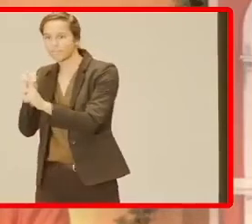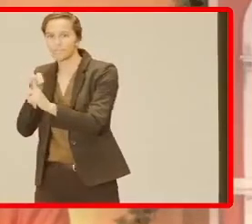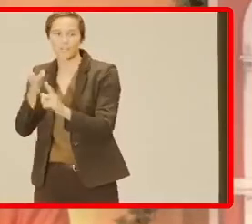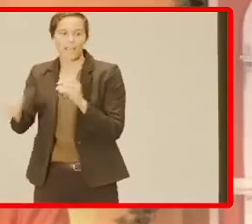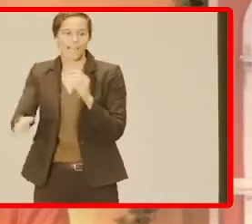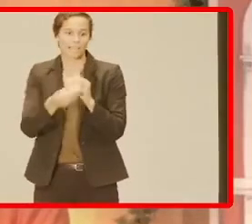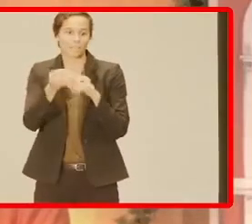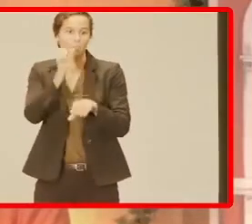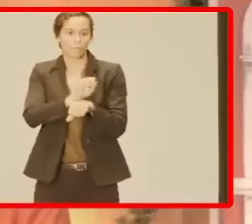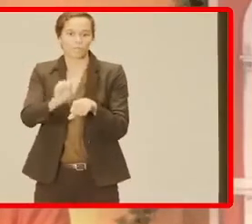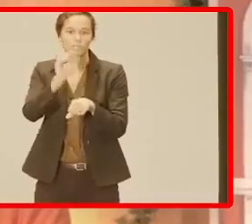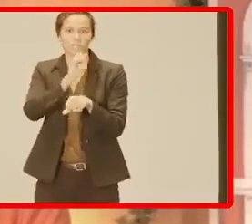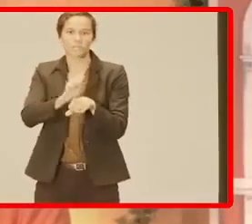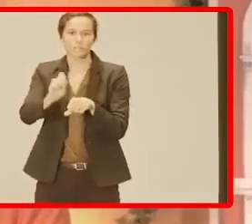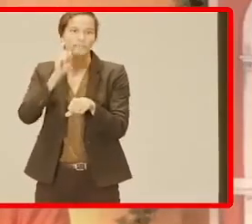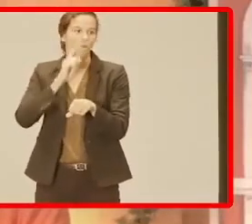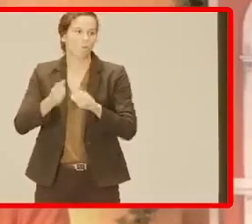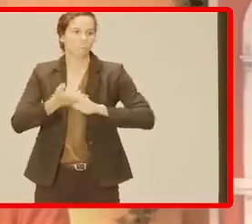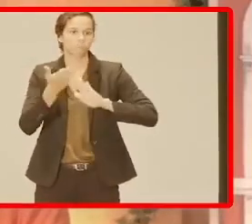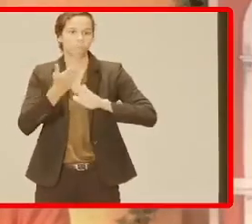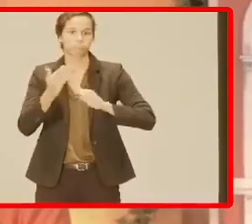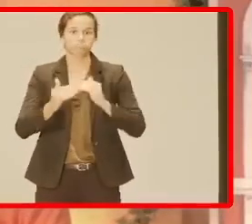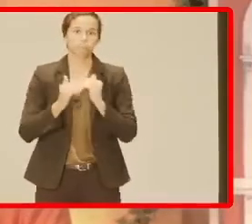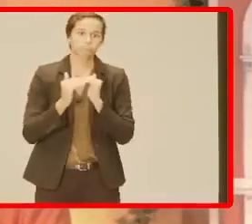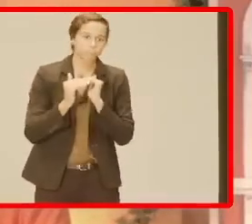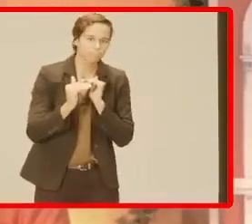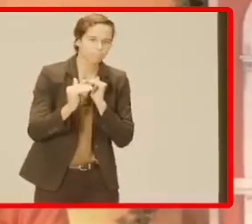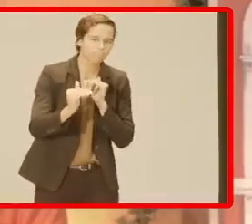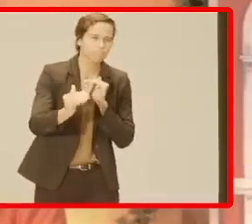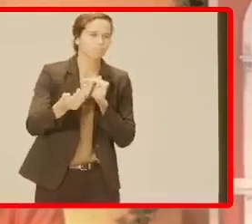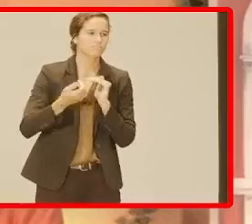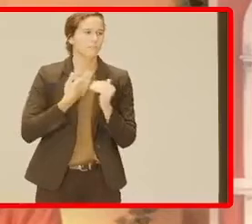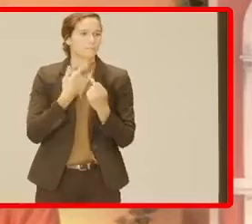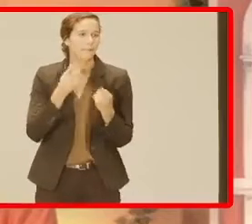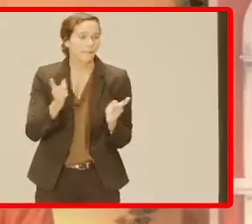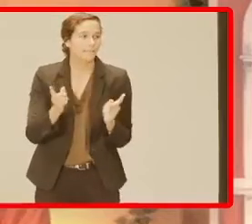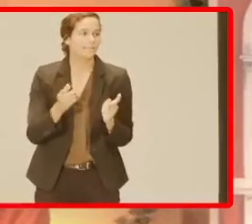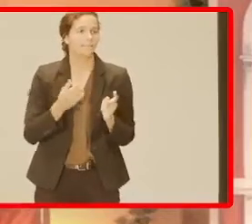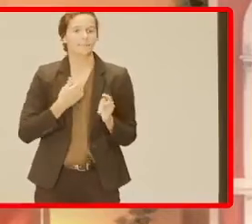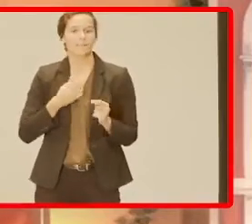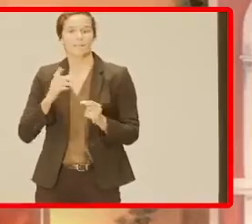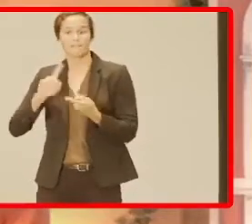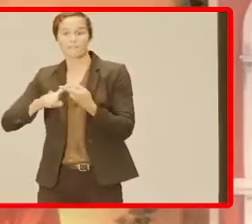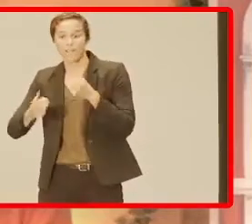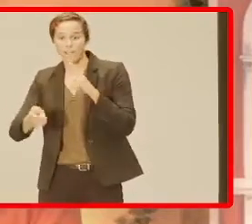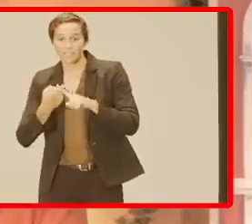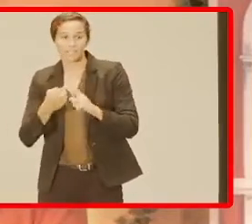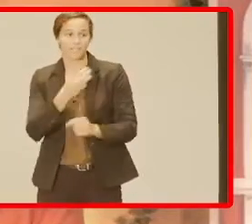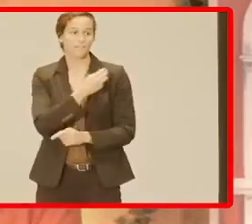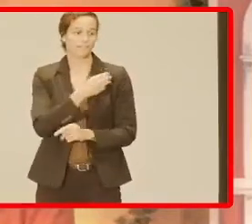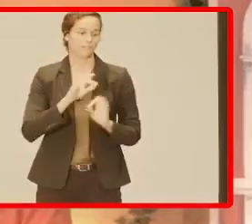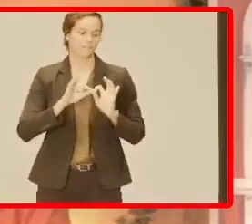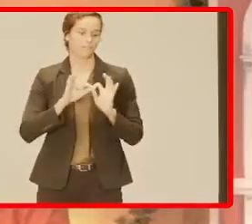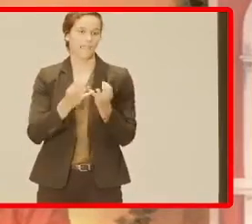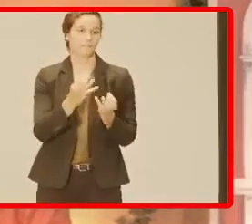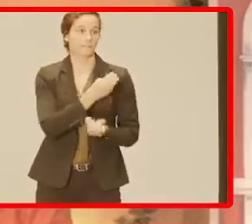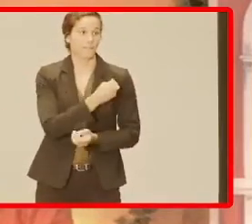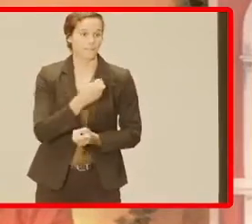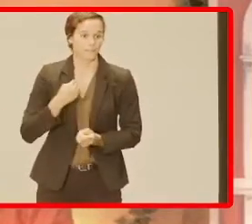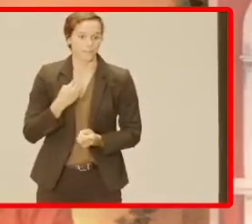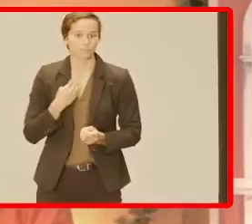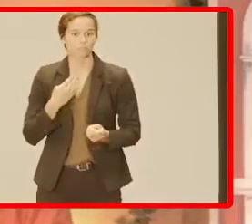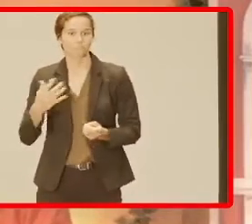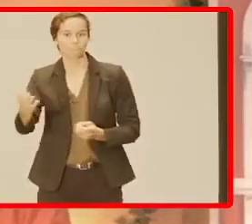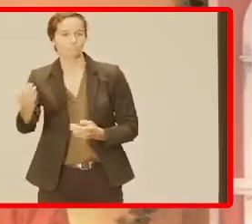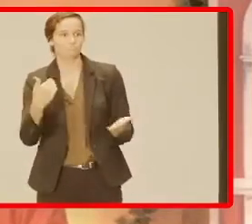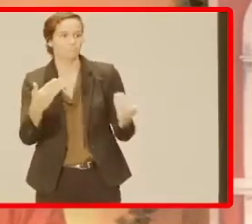special people need, our individual family members, our friends. We